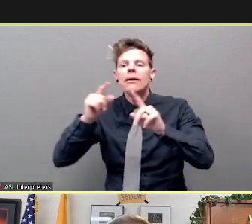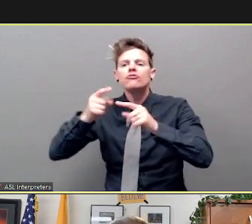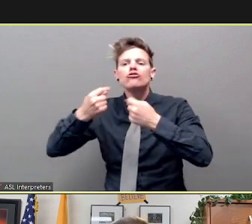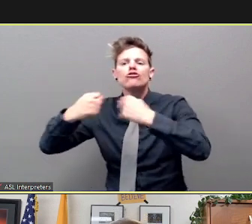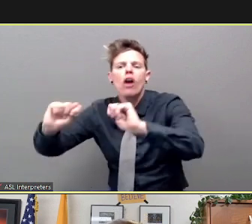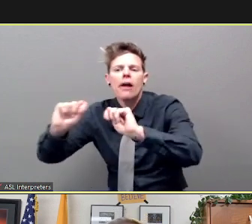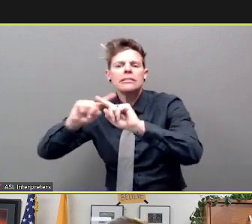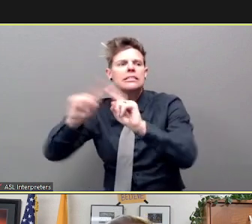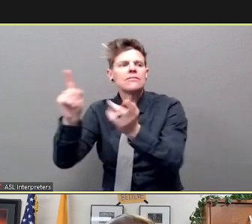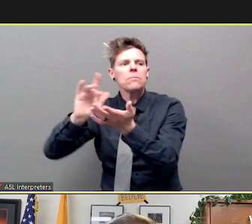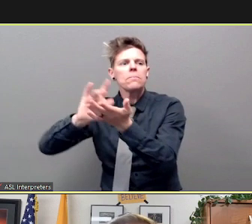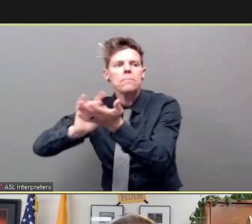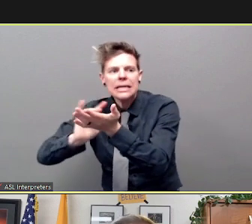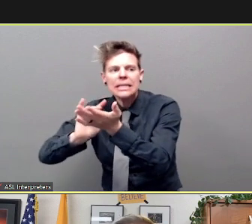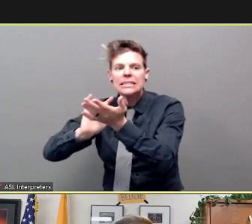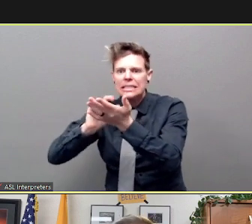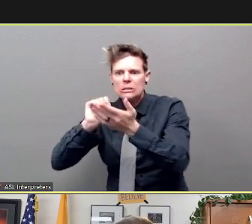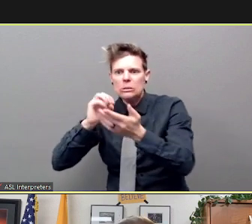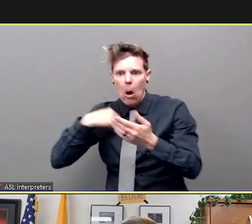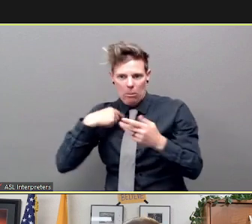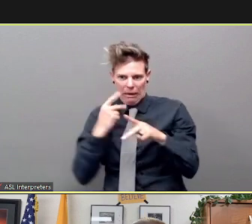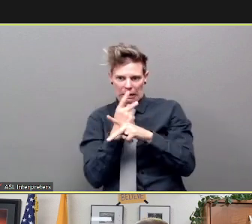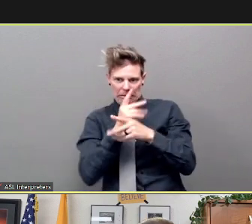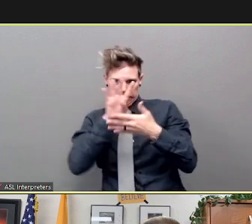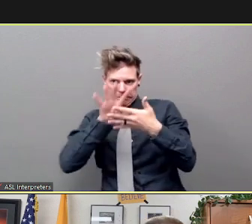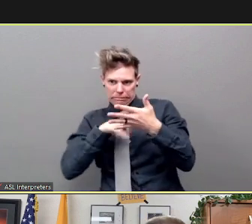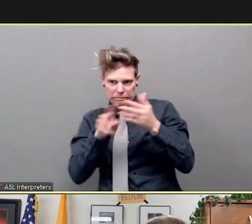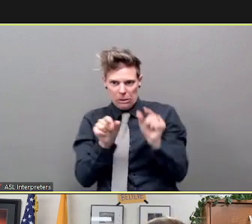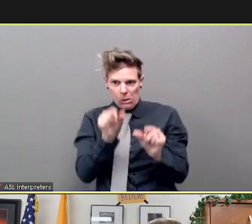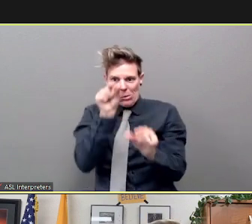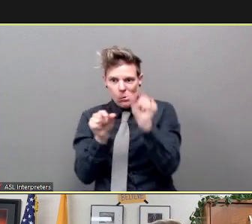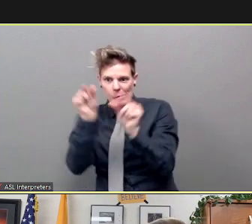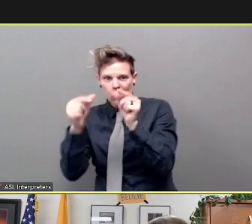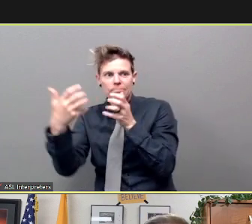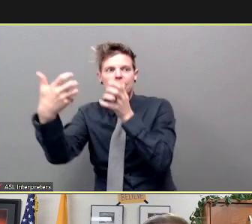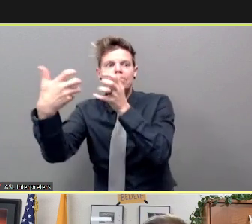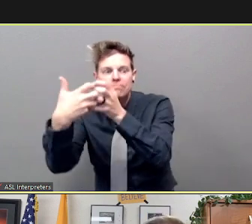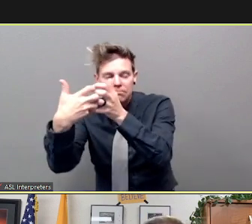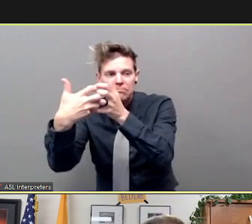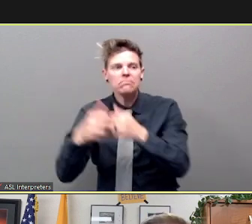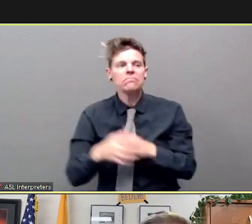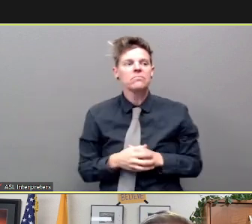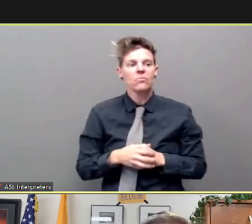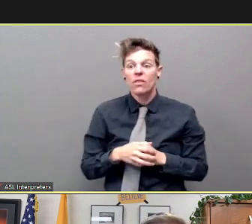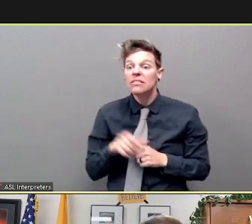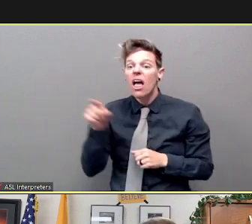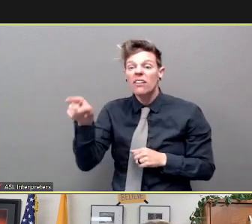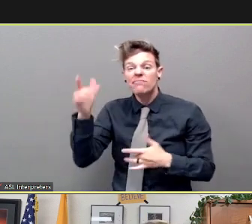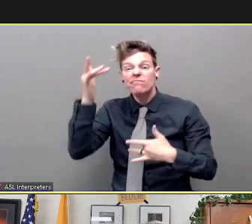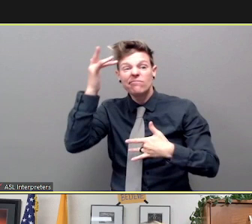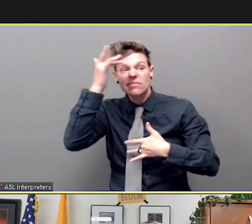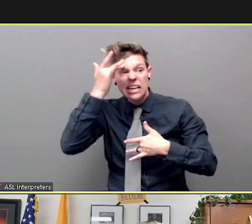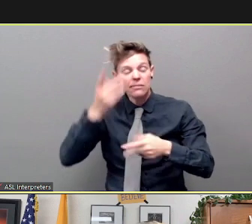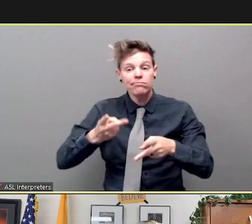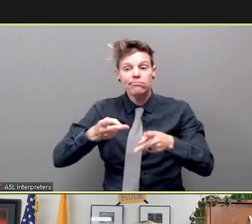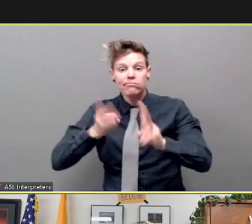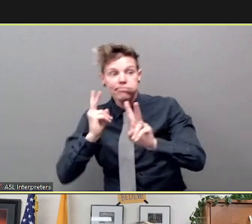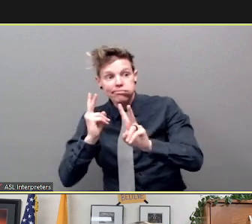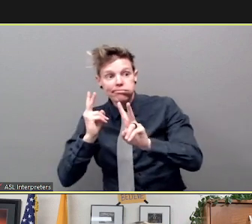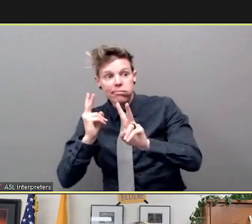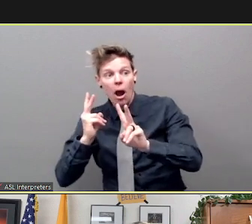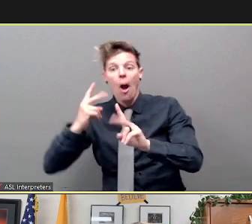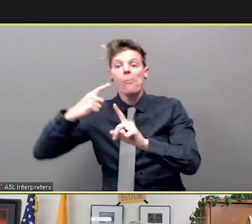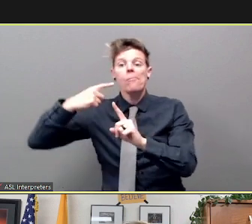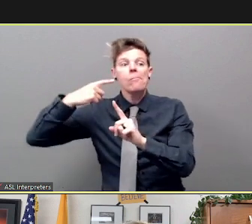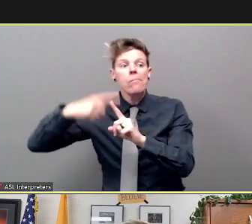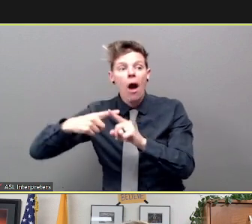for ensuring that anybody with a symptom, a positive test, and a risk factor gets on to